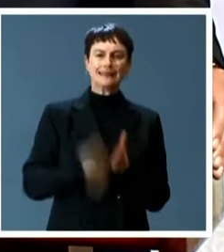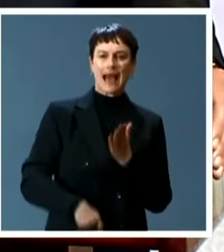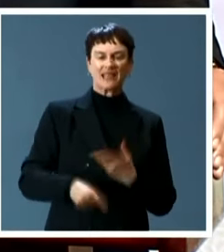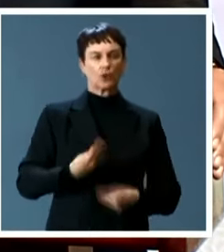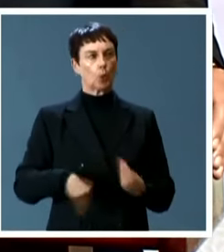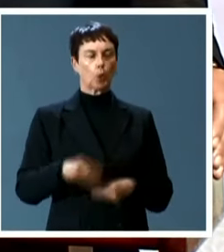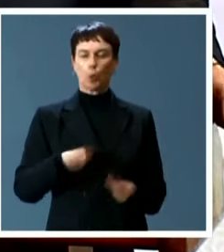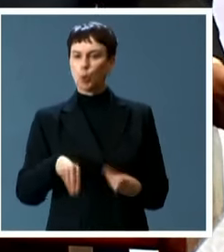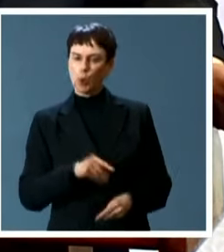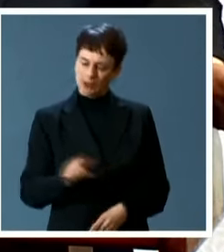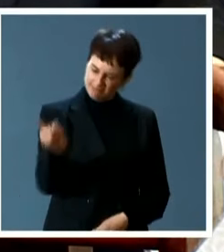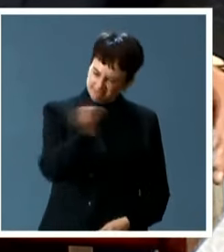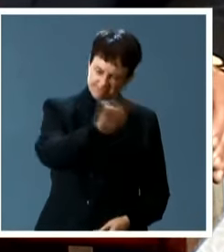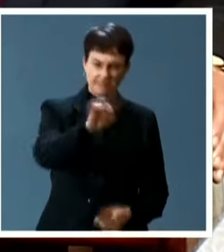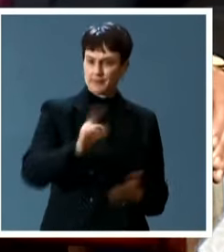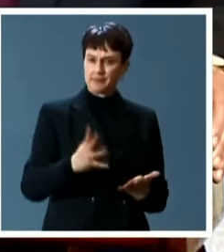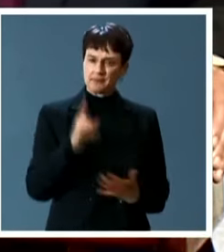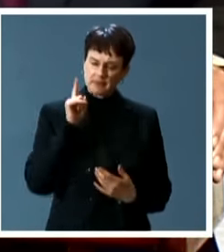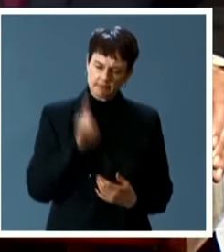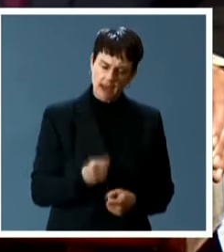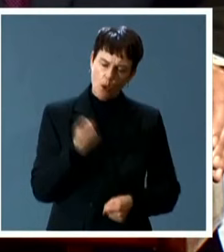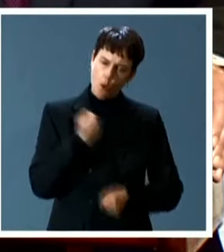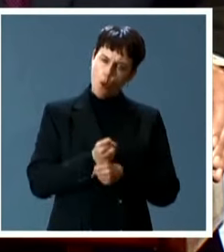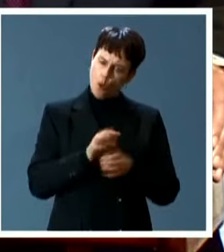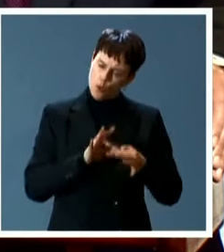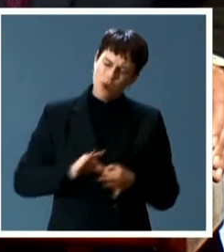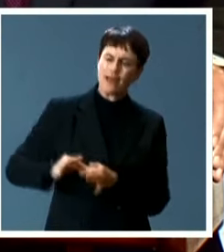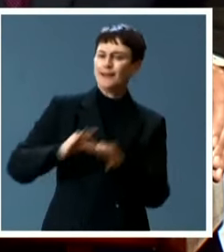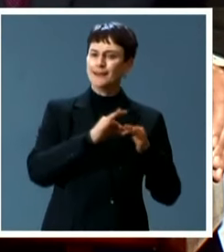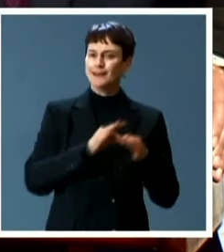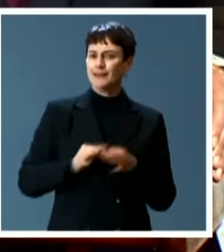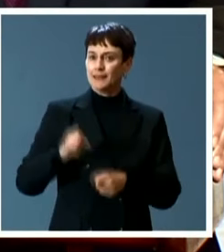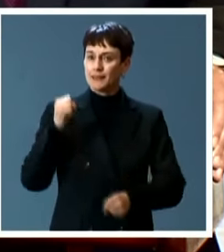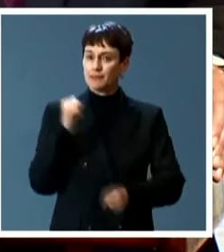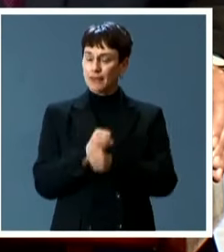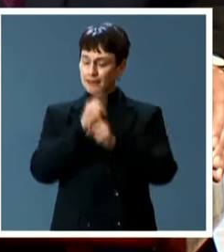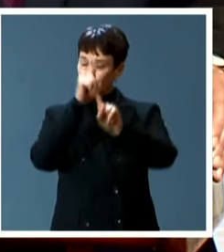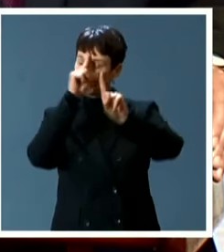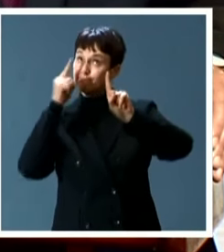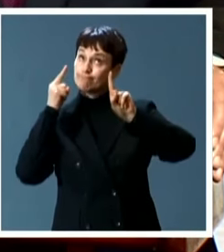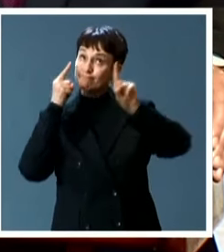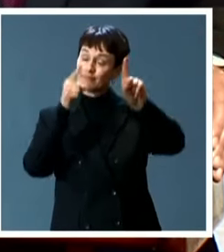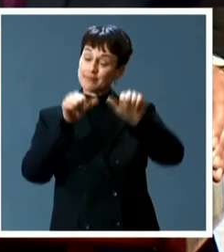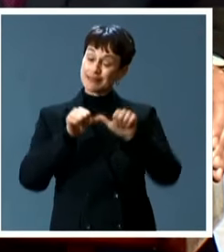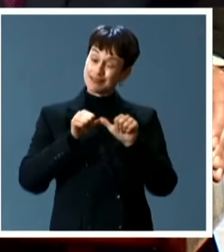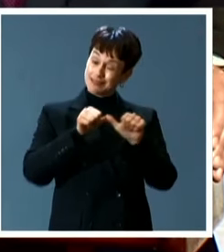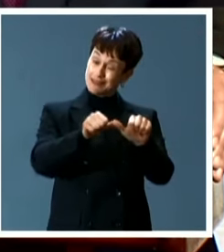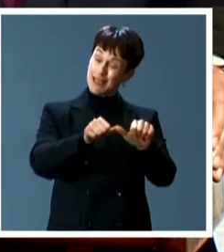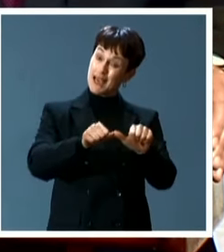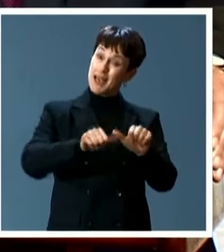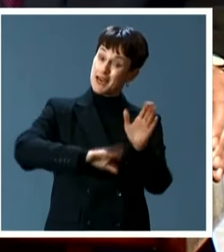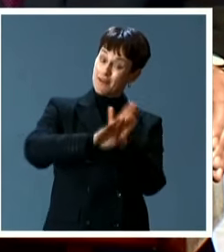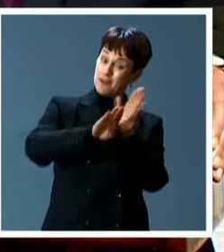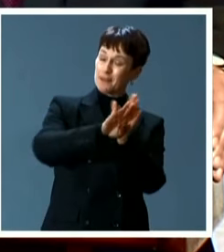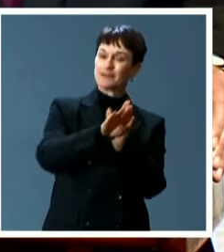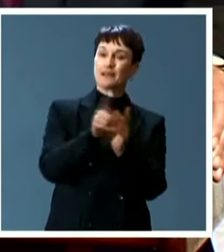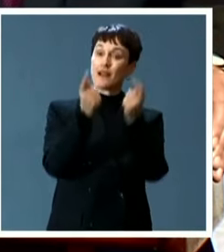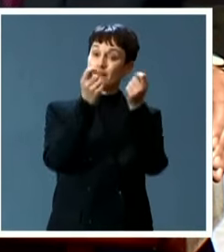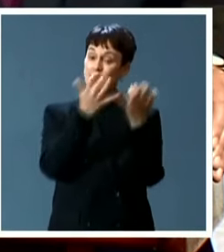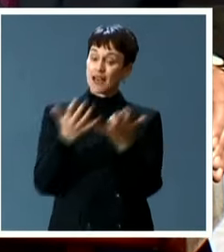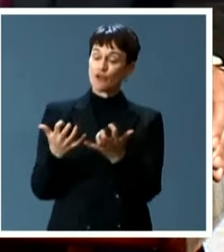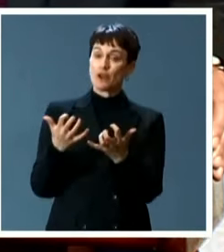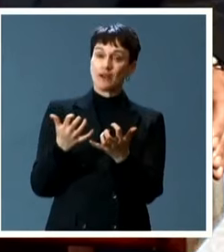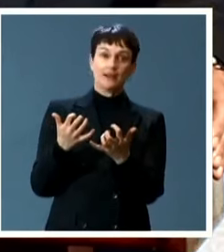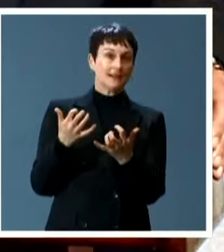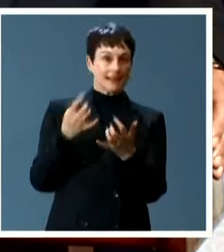essential. We must work together to integrate the principles of sustainable development into financial decision making.